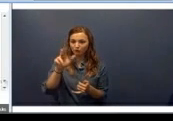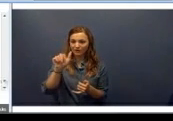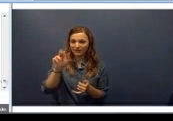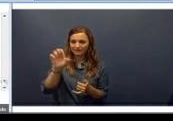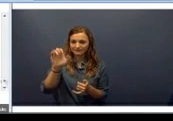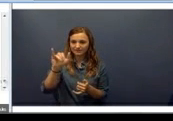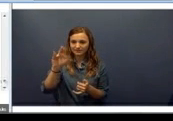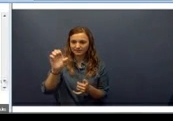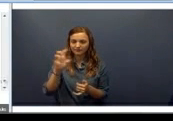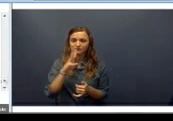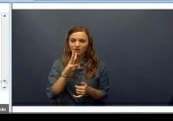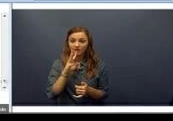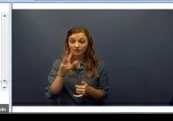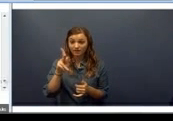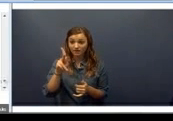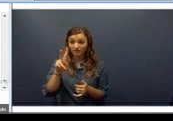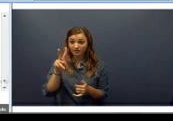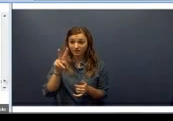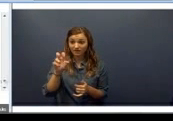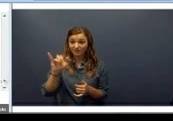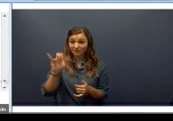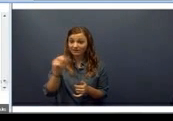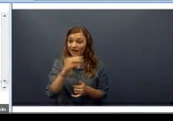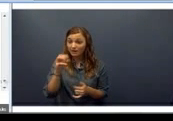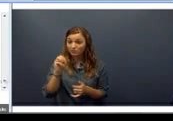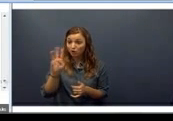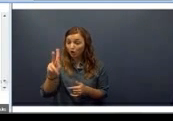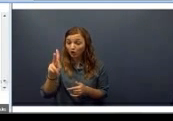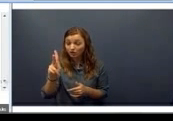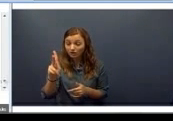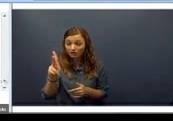Okay, Kevin and Mark?